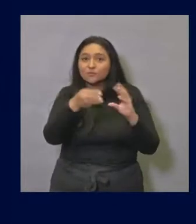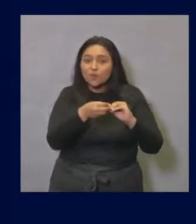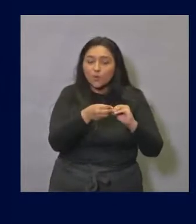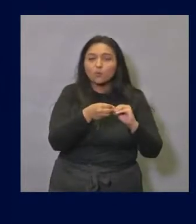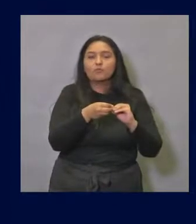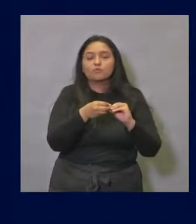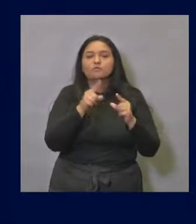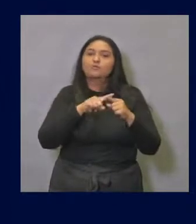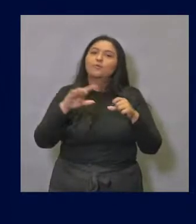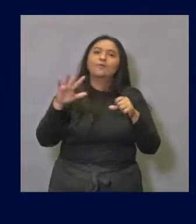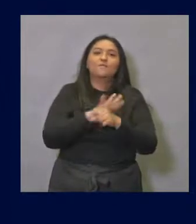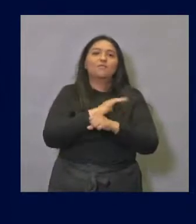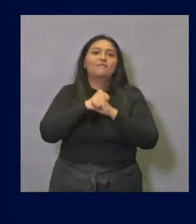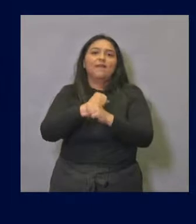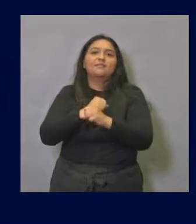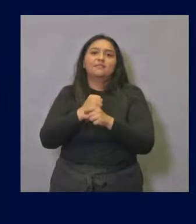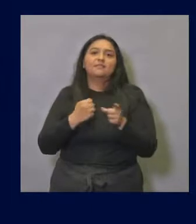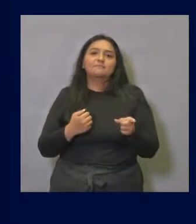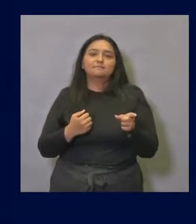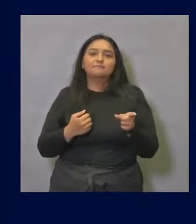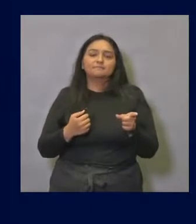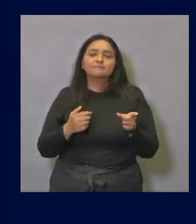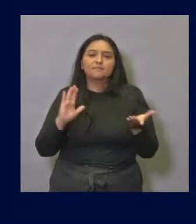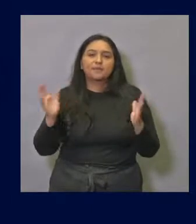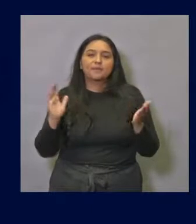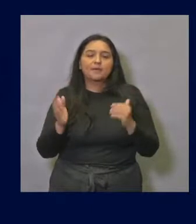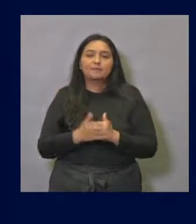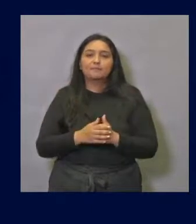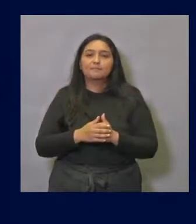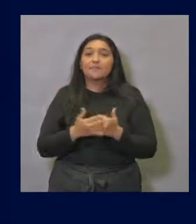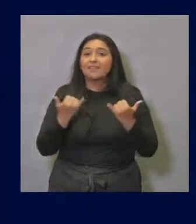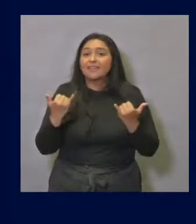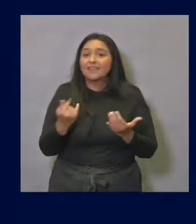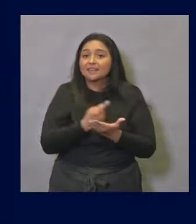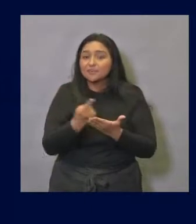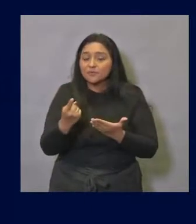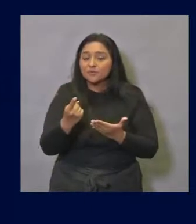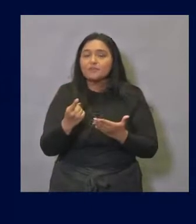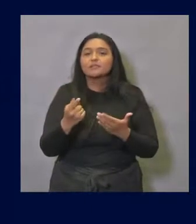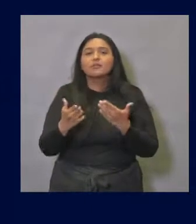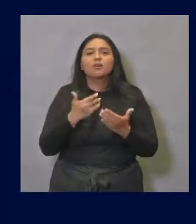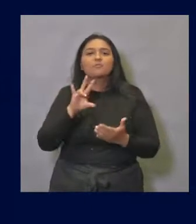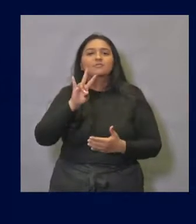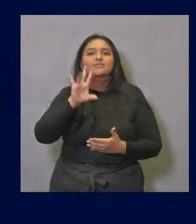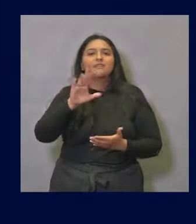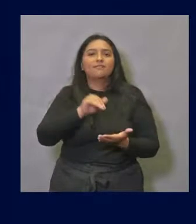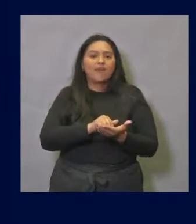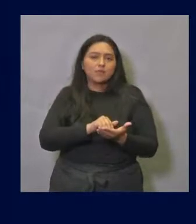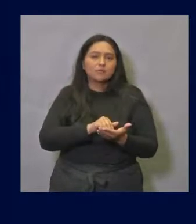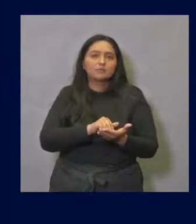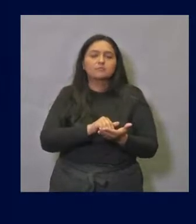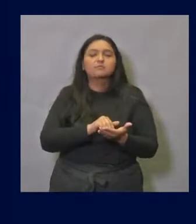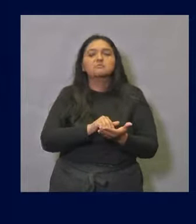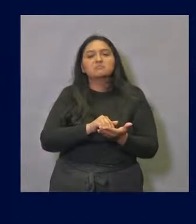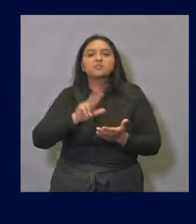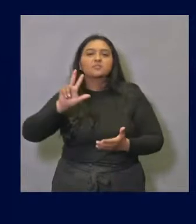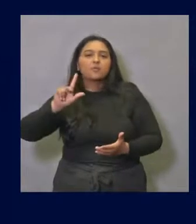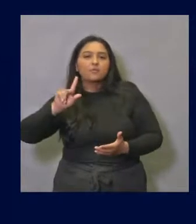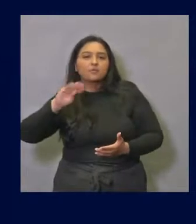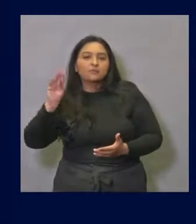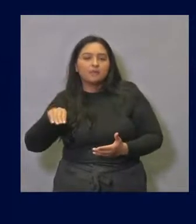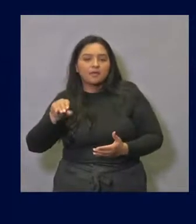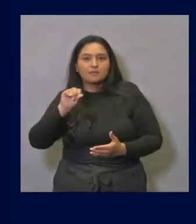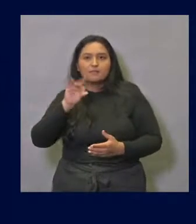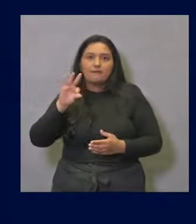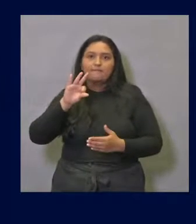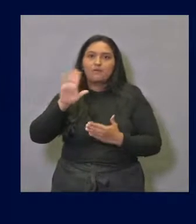be fully vaccinated. This week, there are nearly 75,000 doses, or 23% of the total